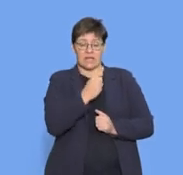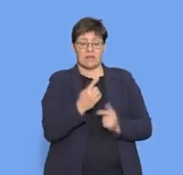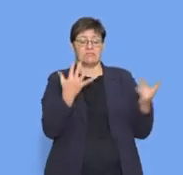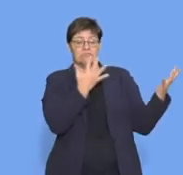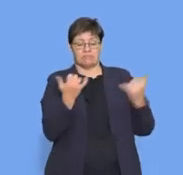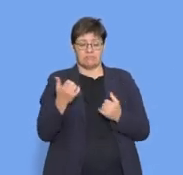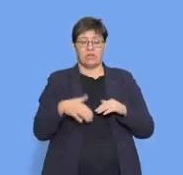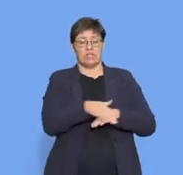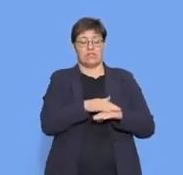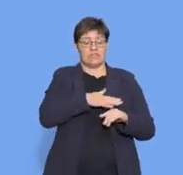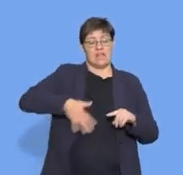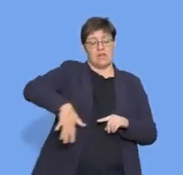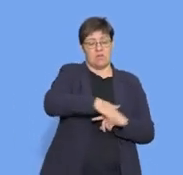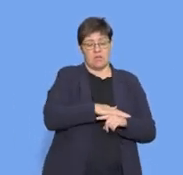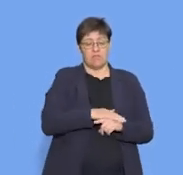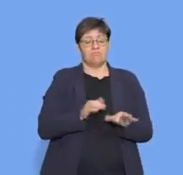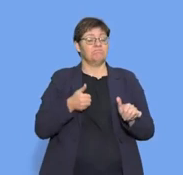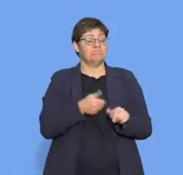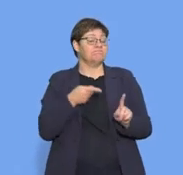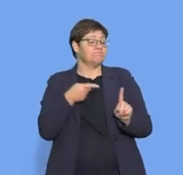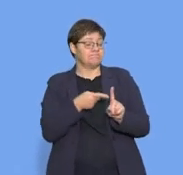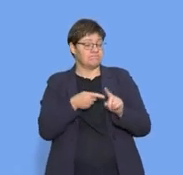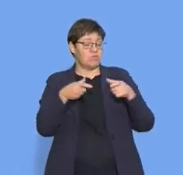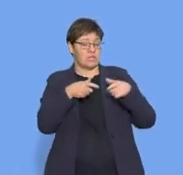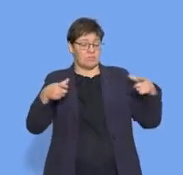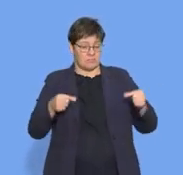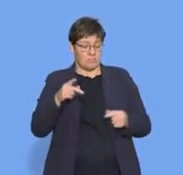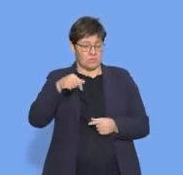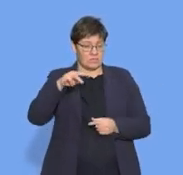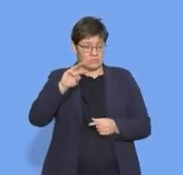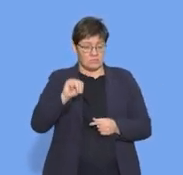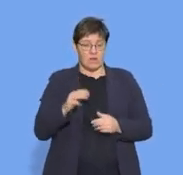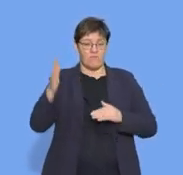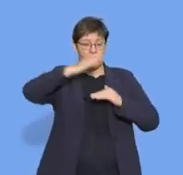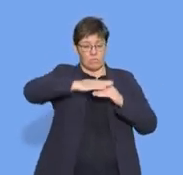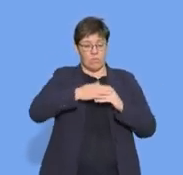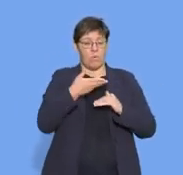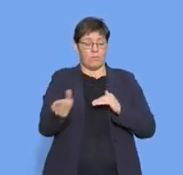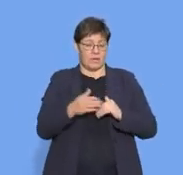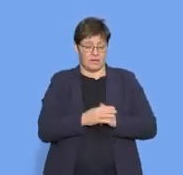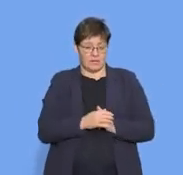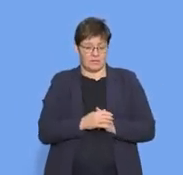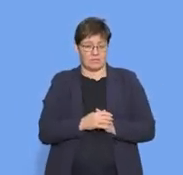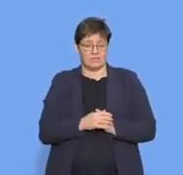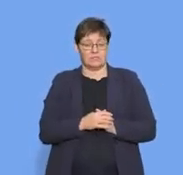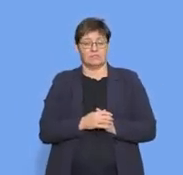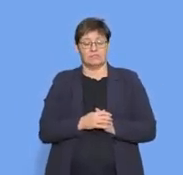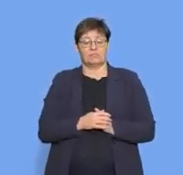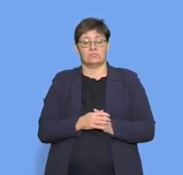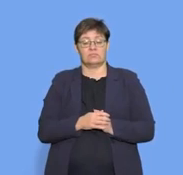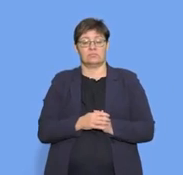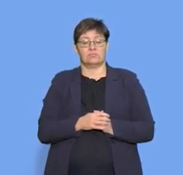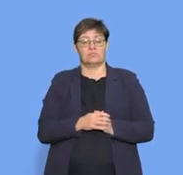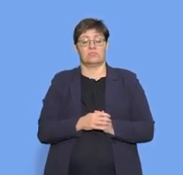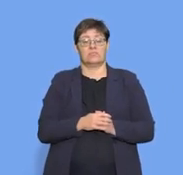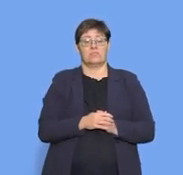So the question says, calculate the surface area of the following rectangular prism if it is open on top.